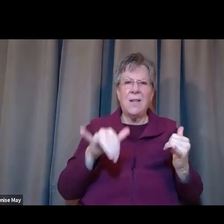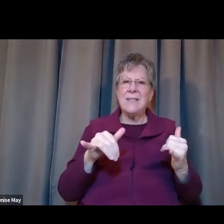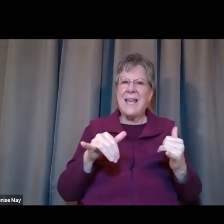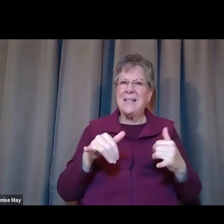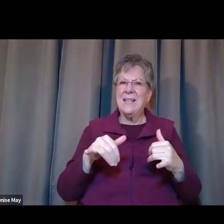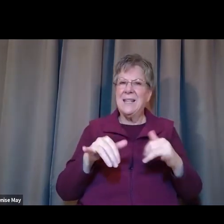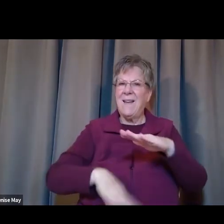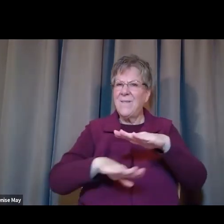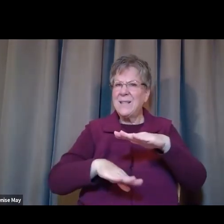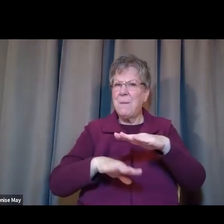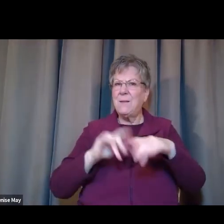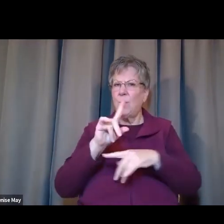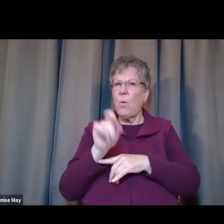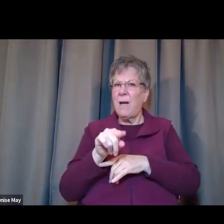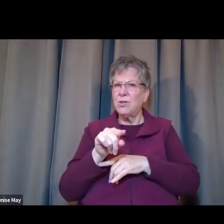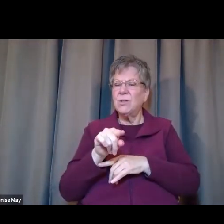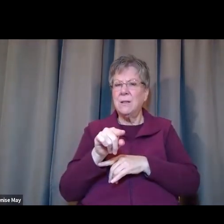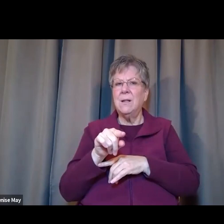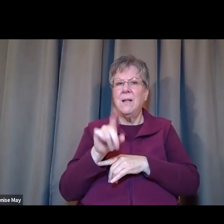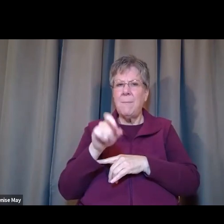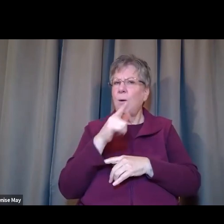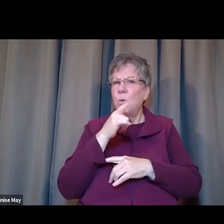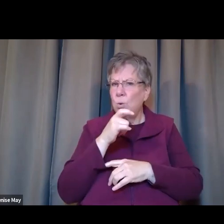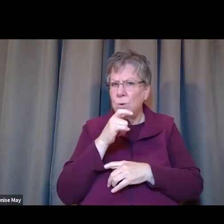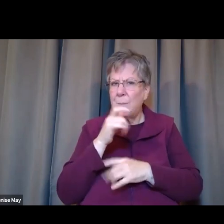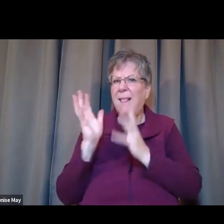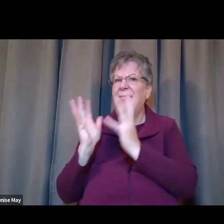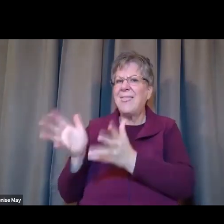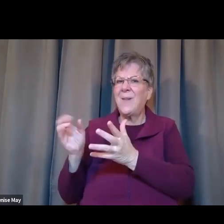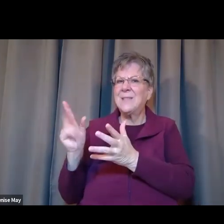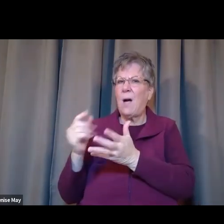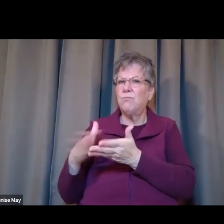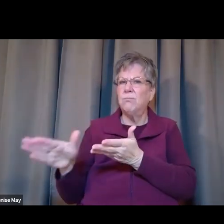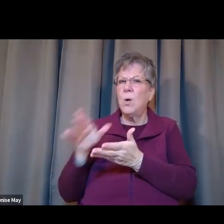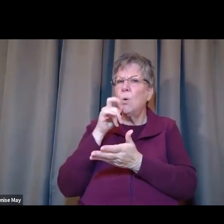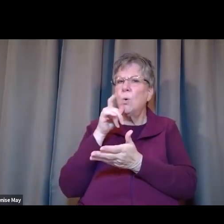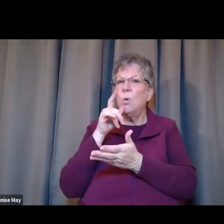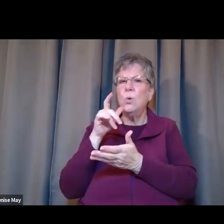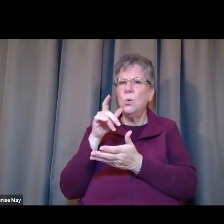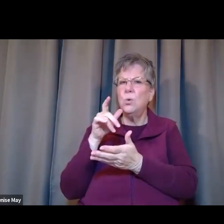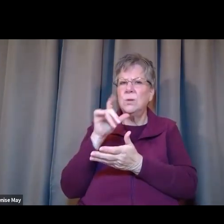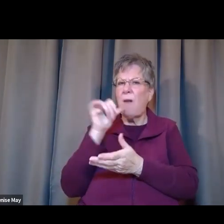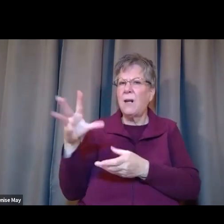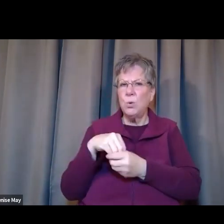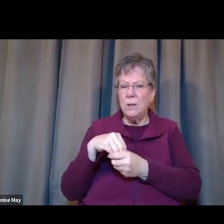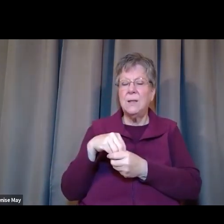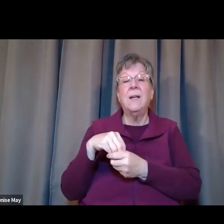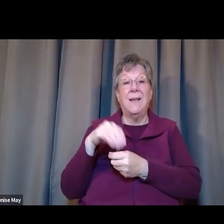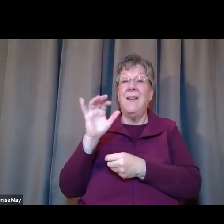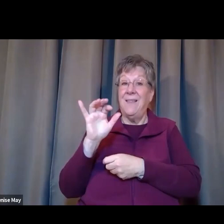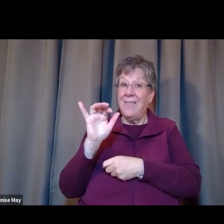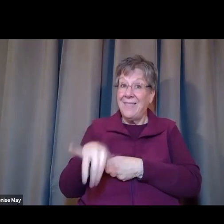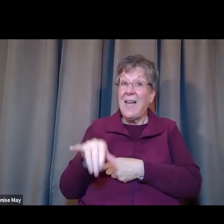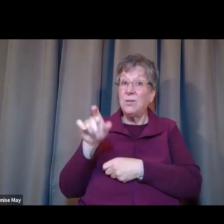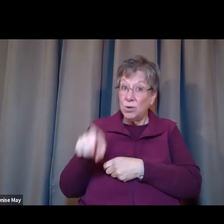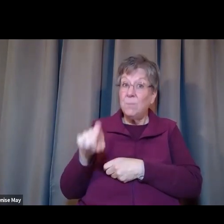question that needs to be interrogated about who is being left out, who's being displaced. In fact, that should be one of the first